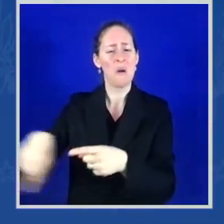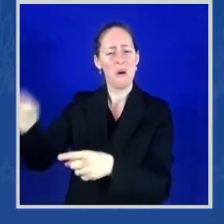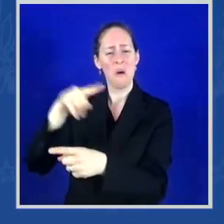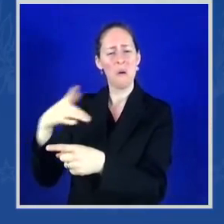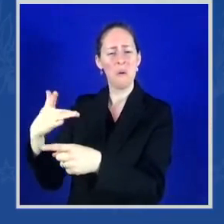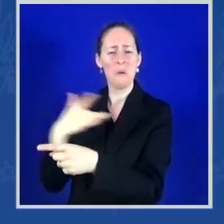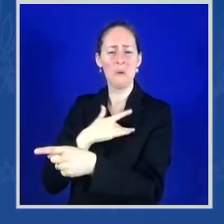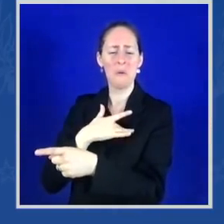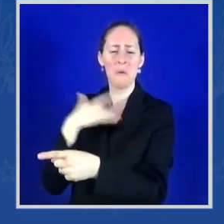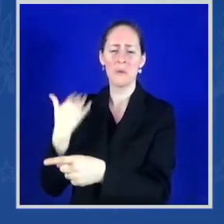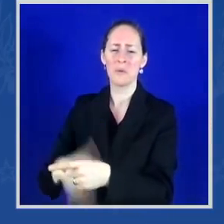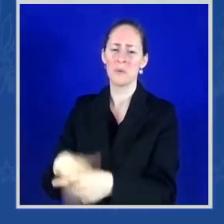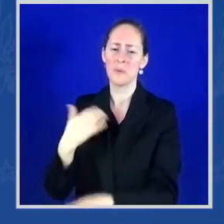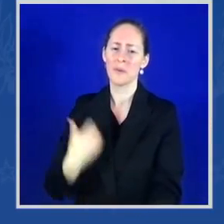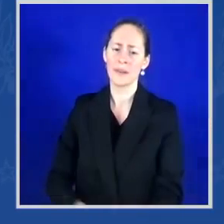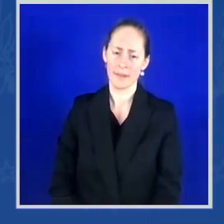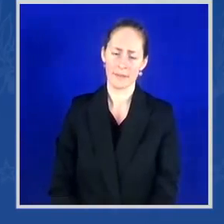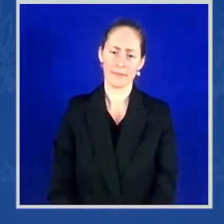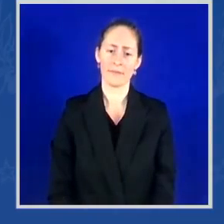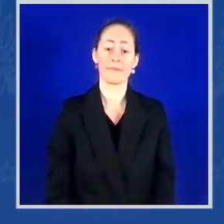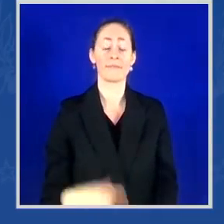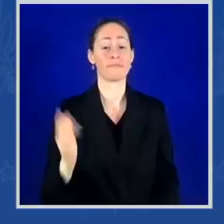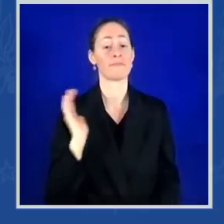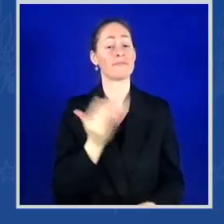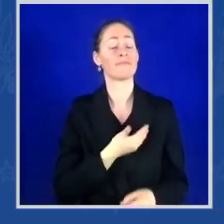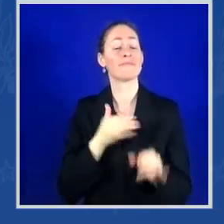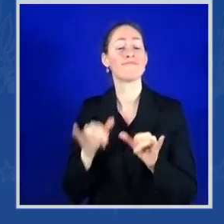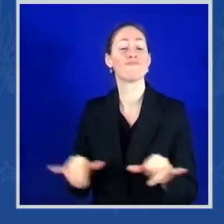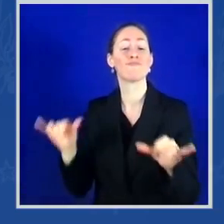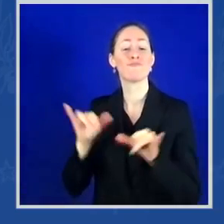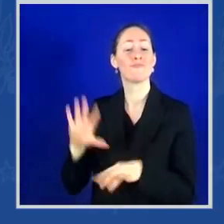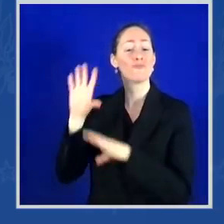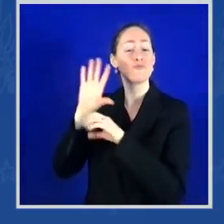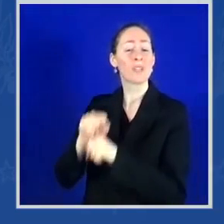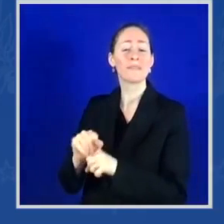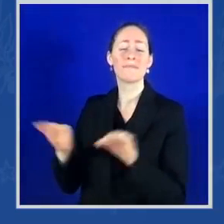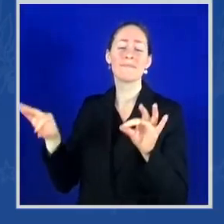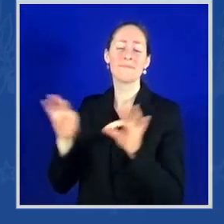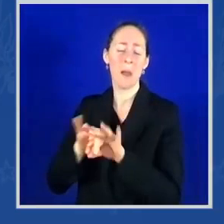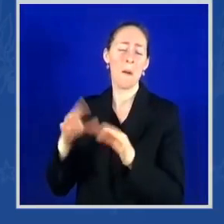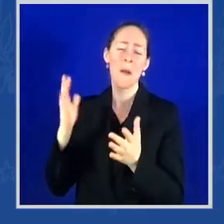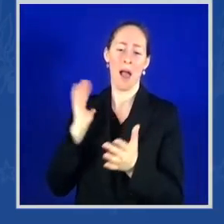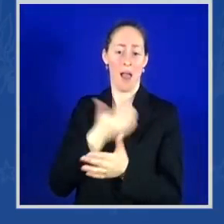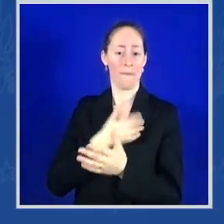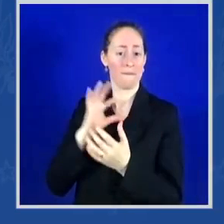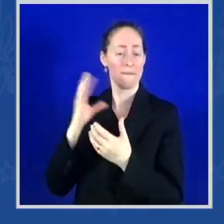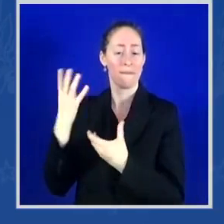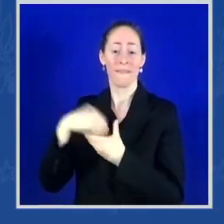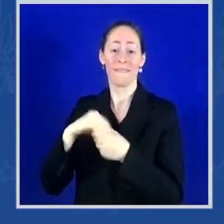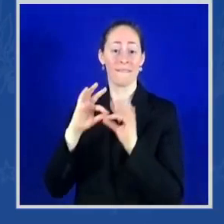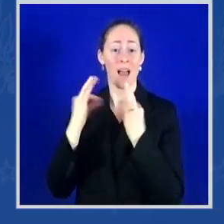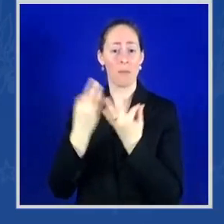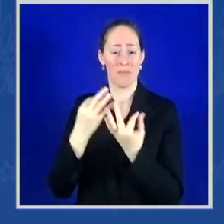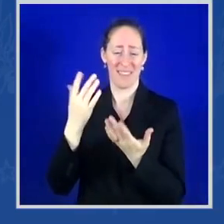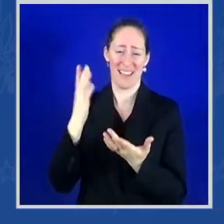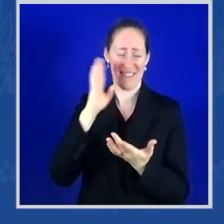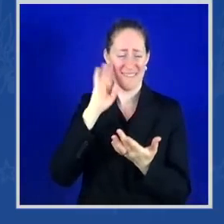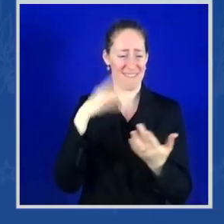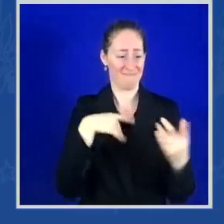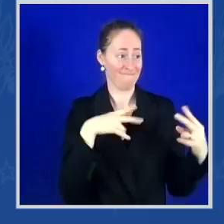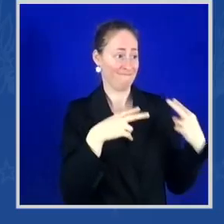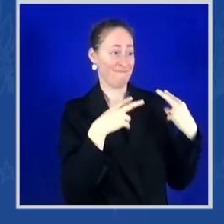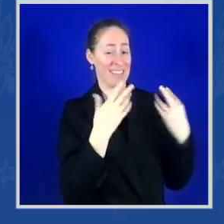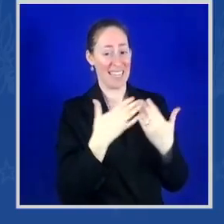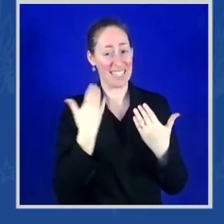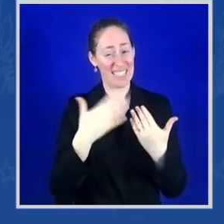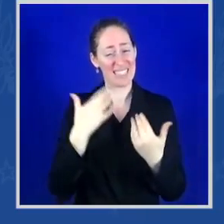in our family. As many of you know, this is a hard day for us. 6 years ago today, Hunter